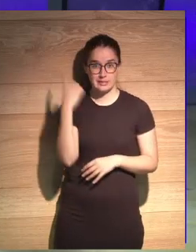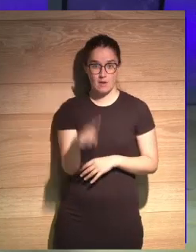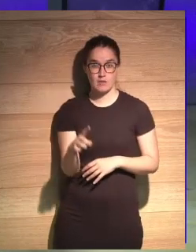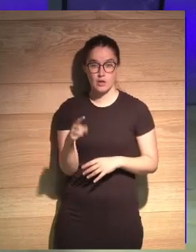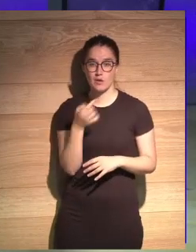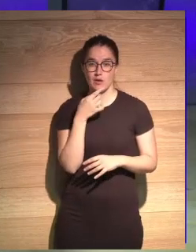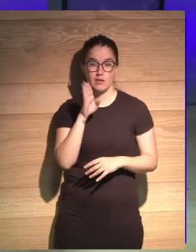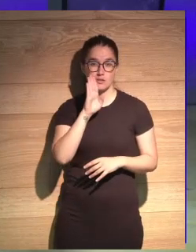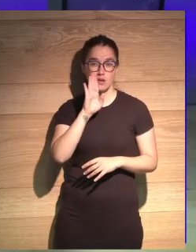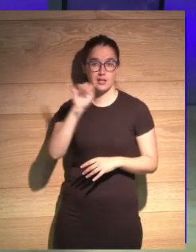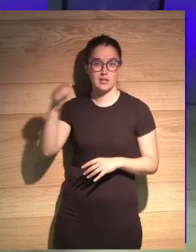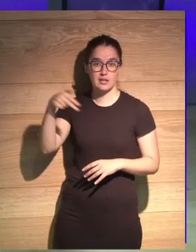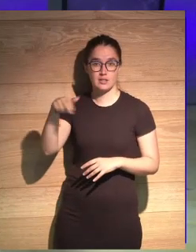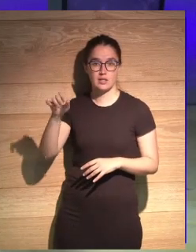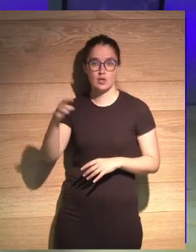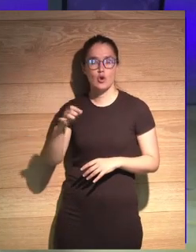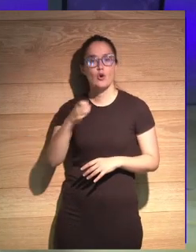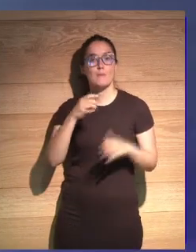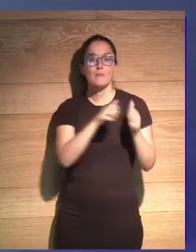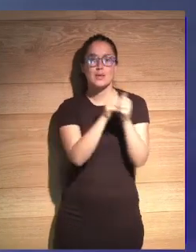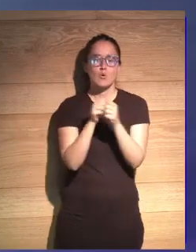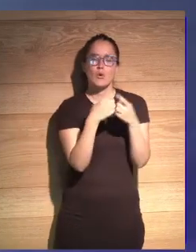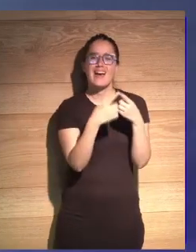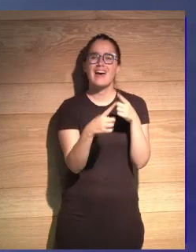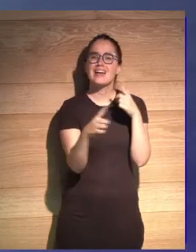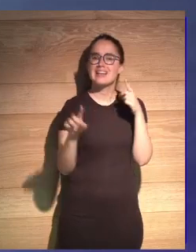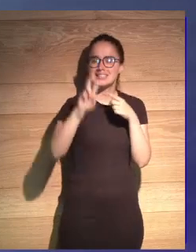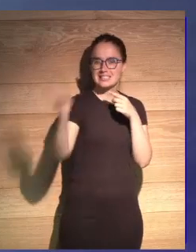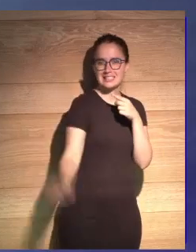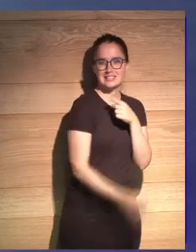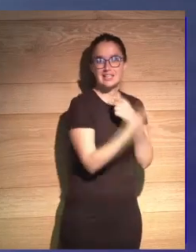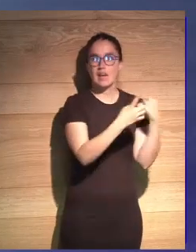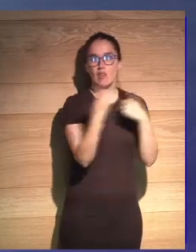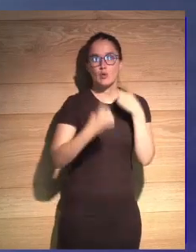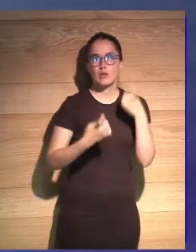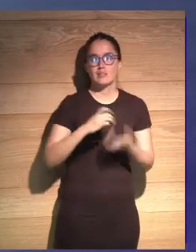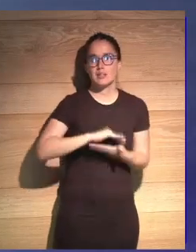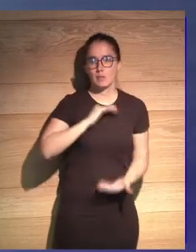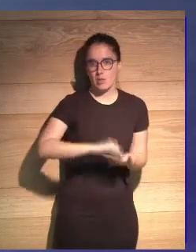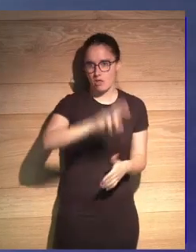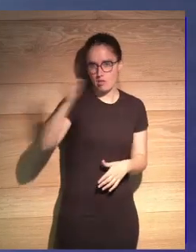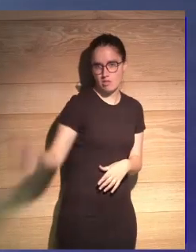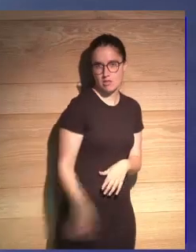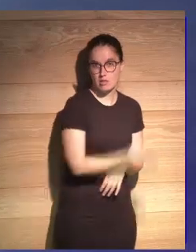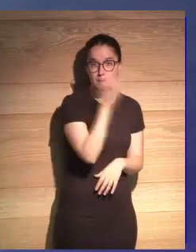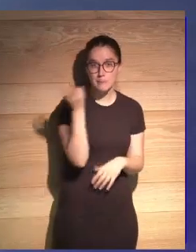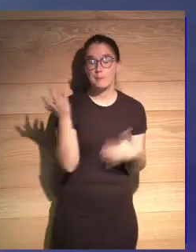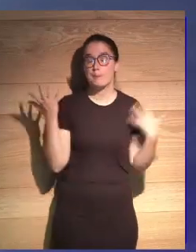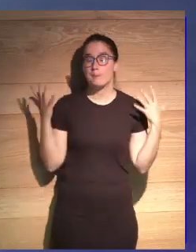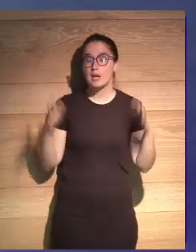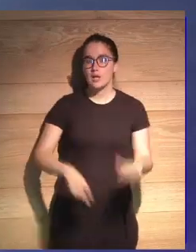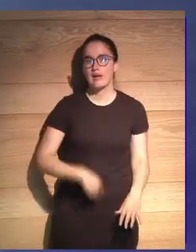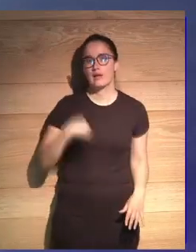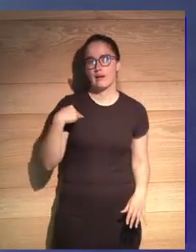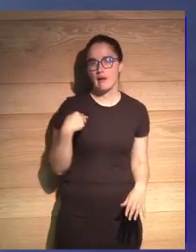Well, it is important also to understand that each video game is different and